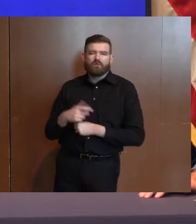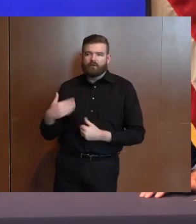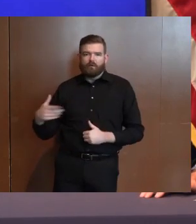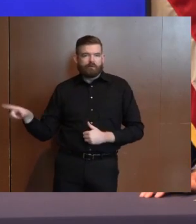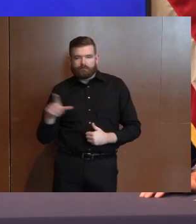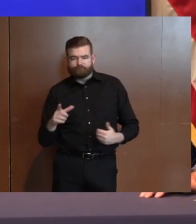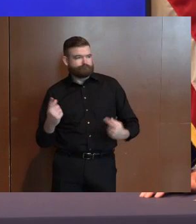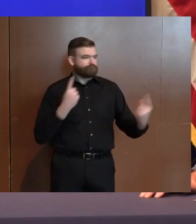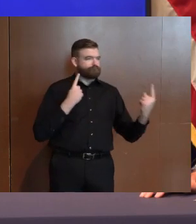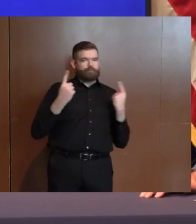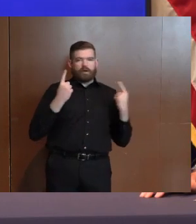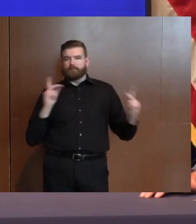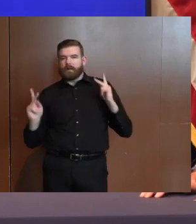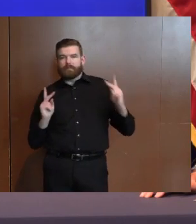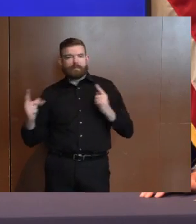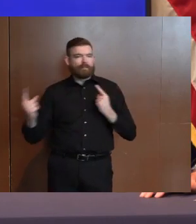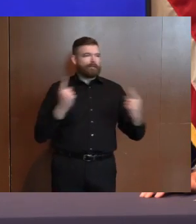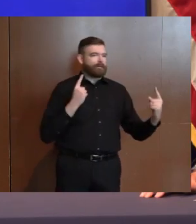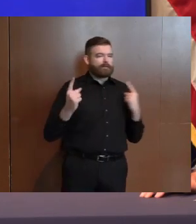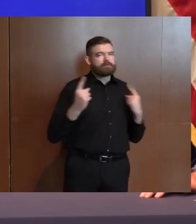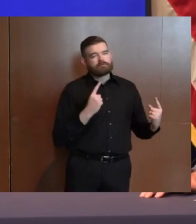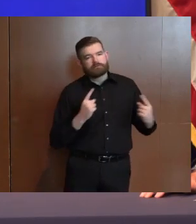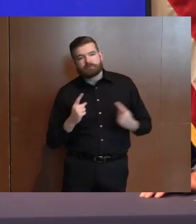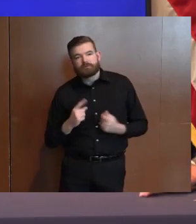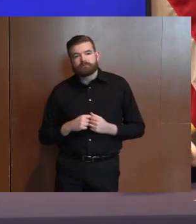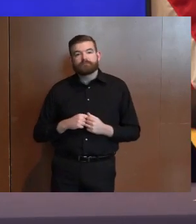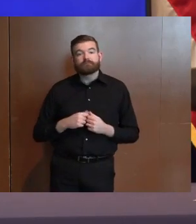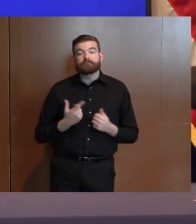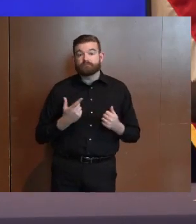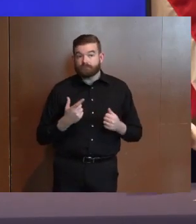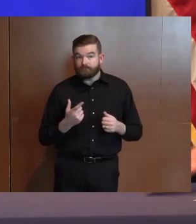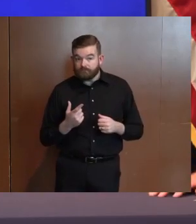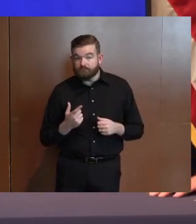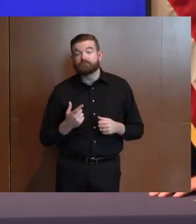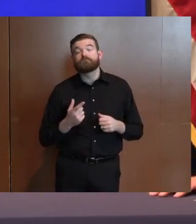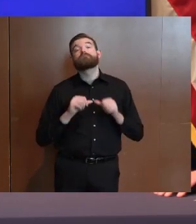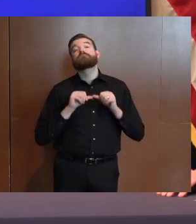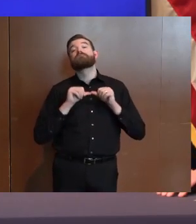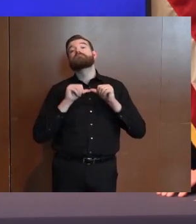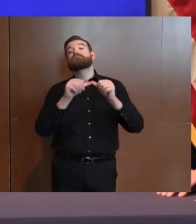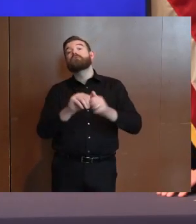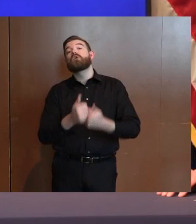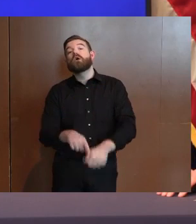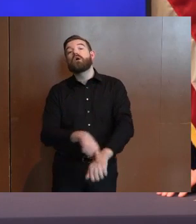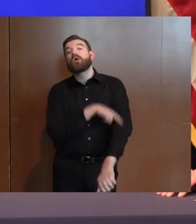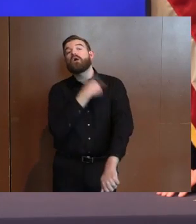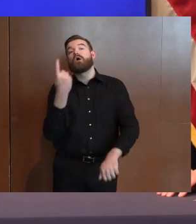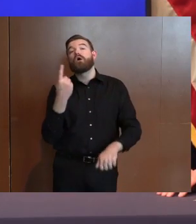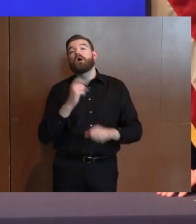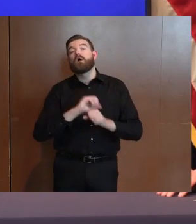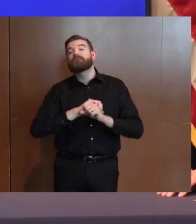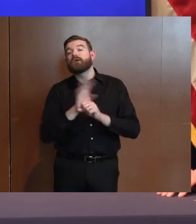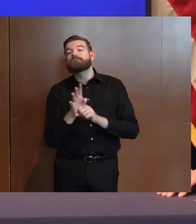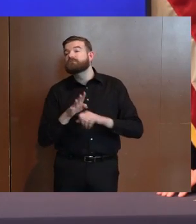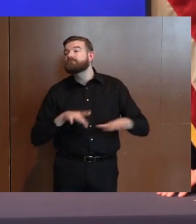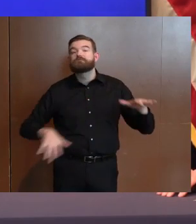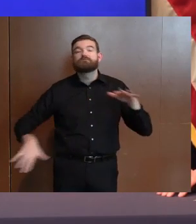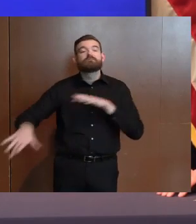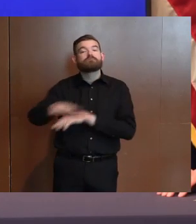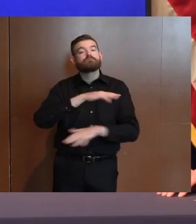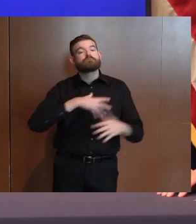bleed meaningfully at least until mid-May. I think it's at least that, and I'll let Judy, who's a healthcare professional,